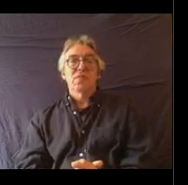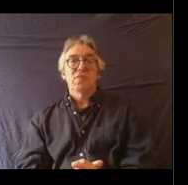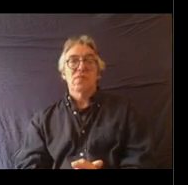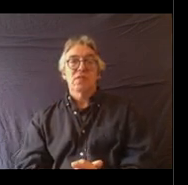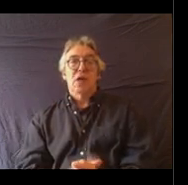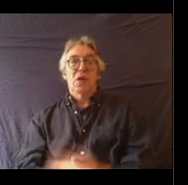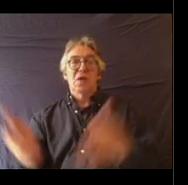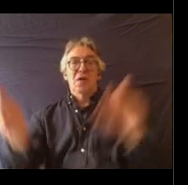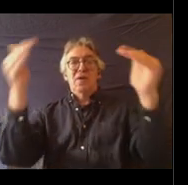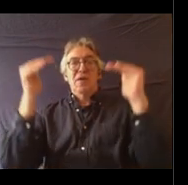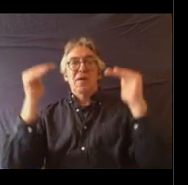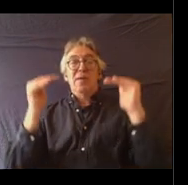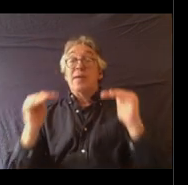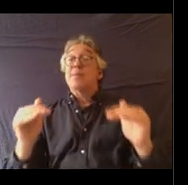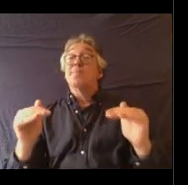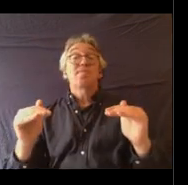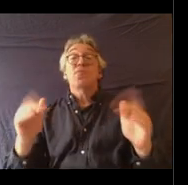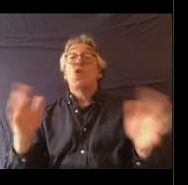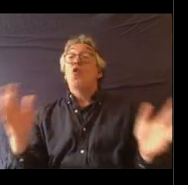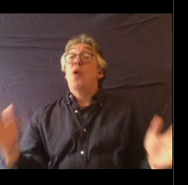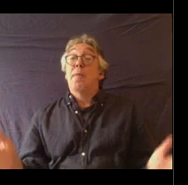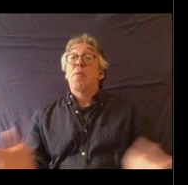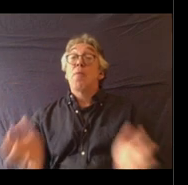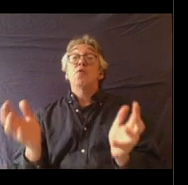on promotion of European works.